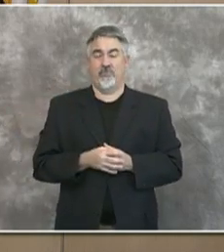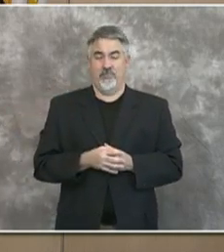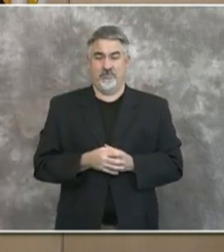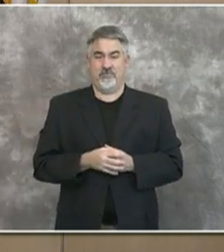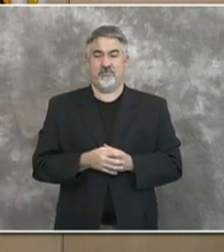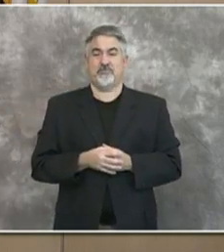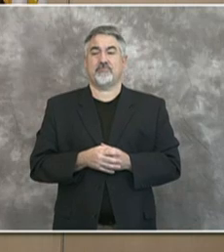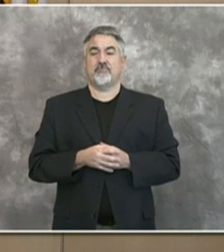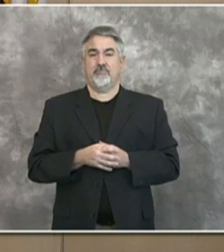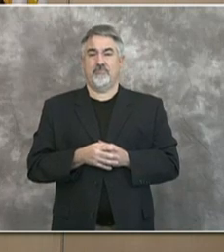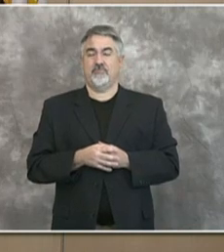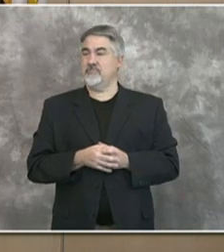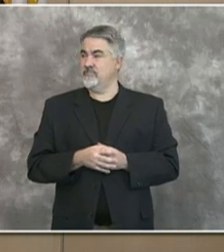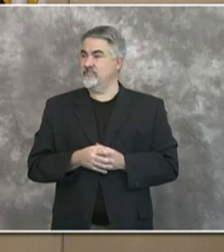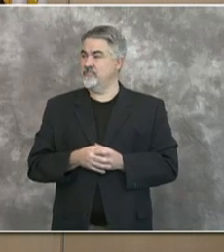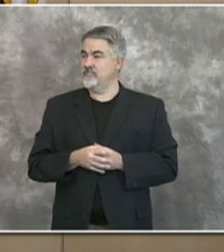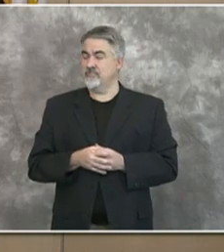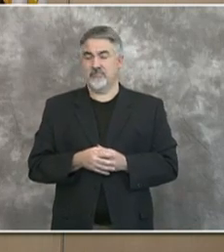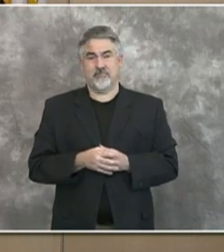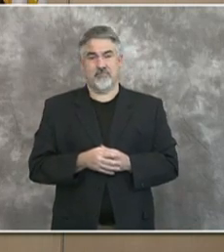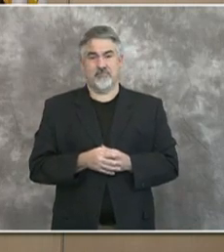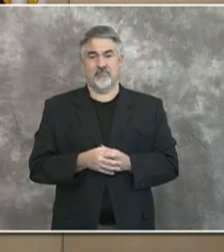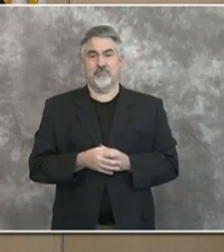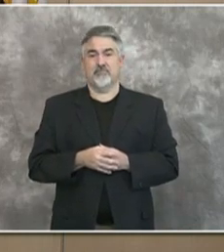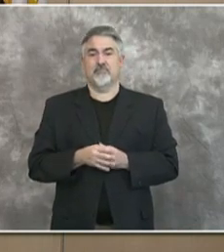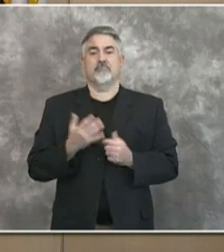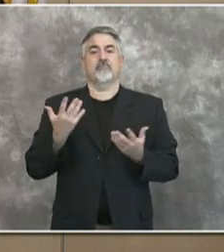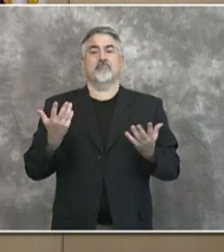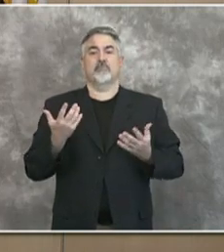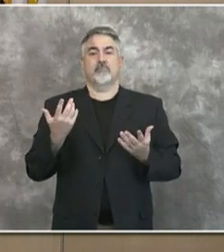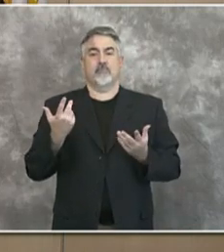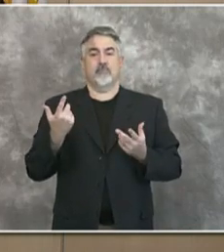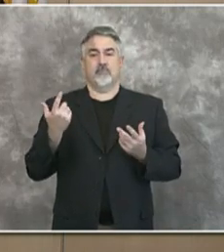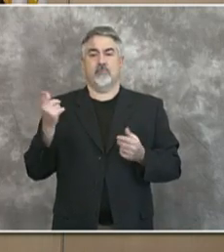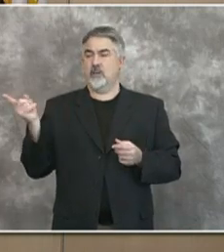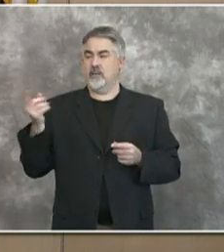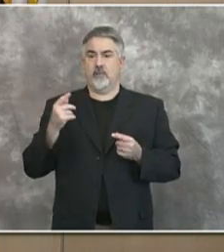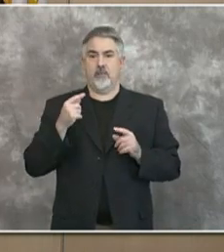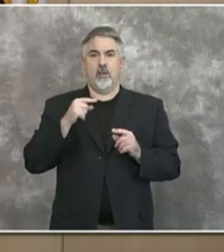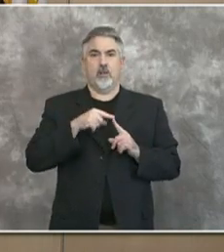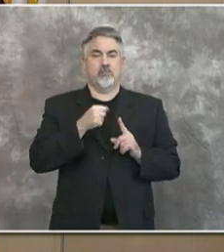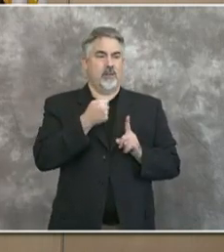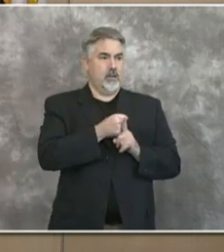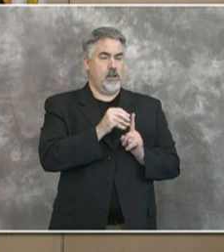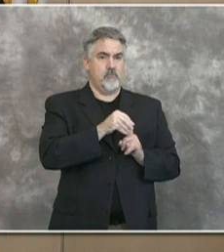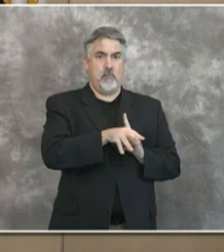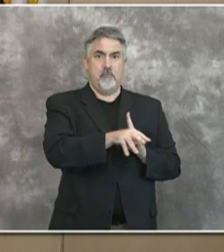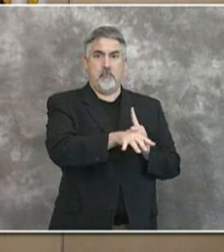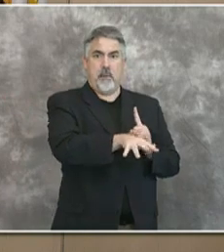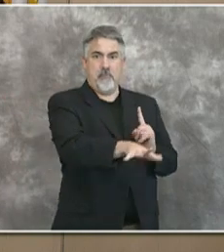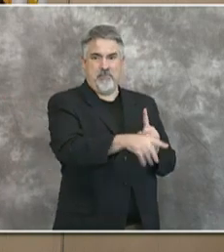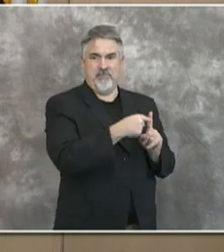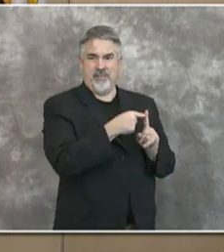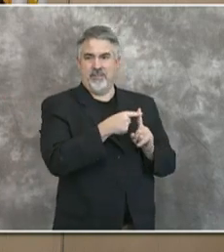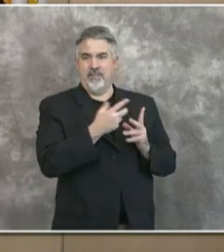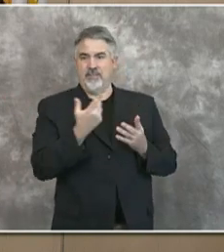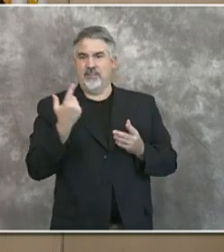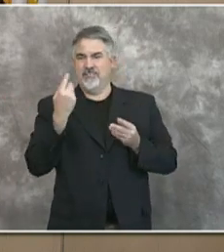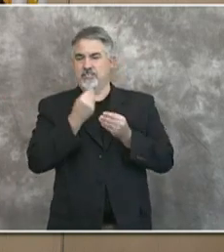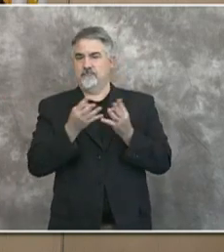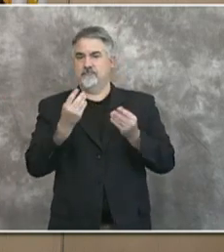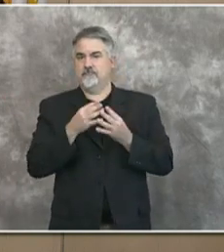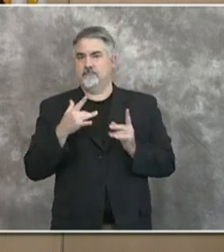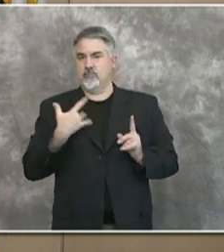www.coronavirus-sd.com. Now, regarding outbreaks, and this will be my last update,